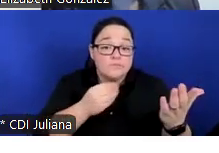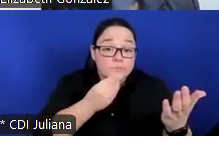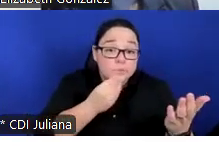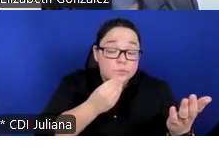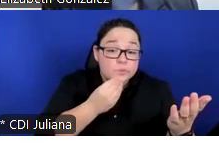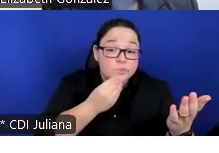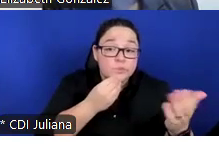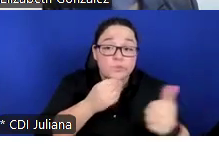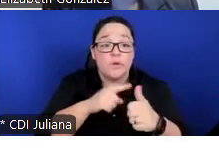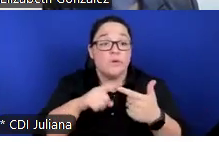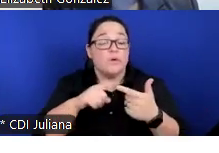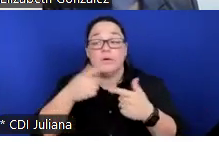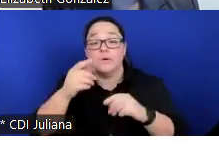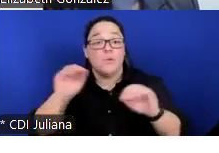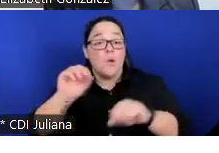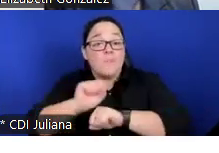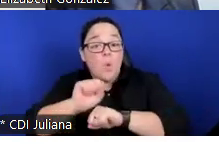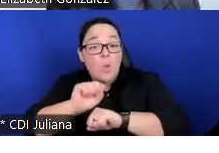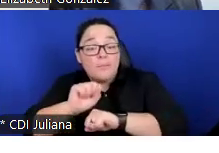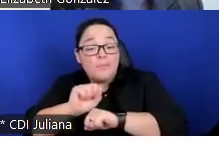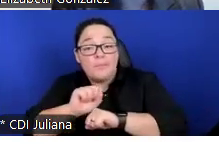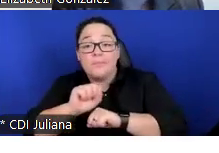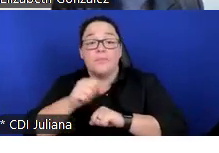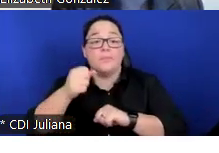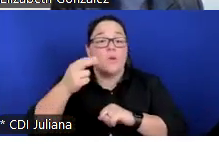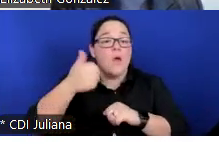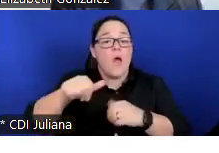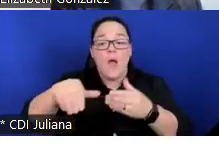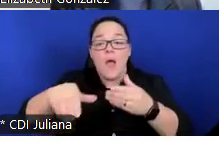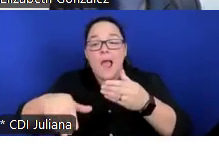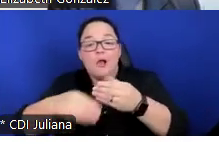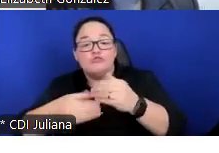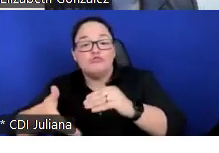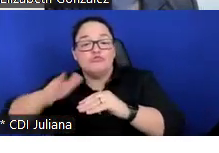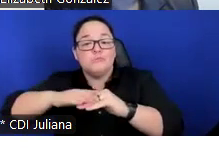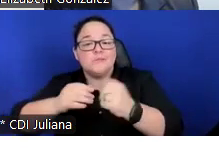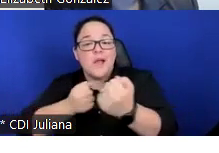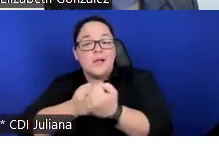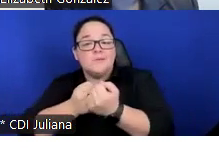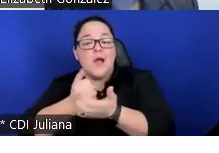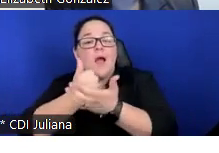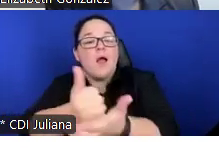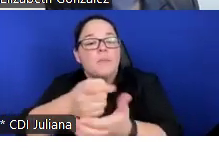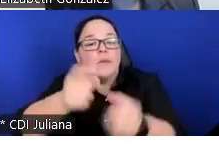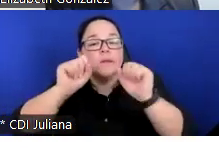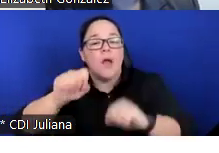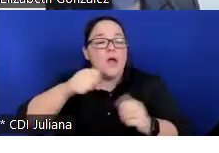that extra assistance will help you be able to pay the car loan or the mortgage.